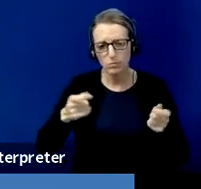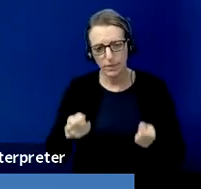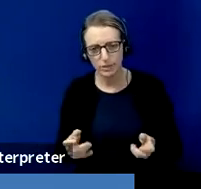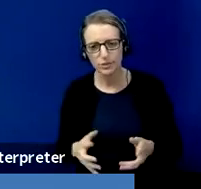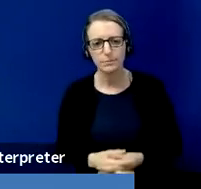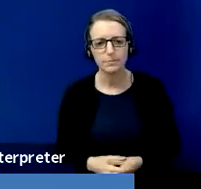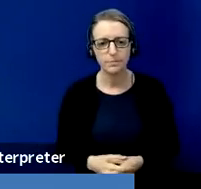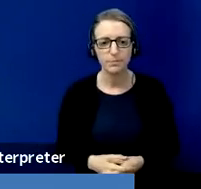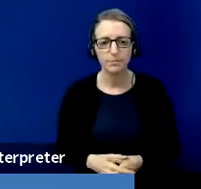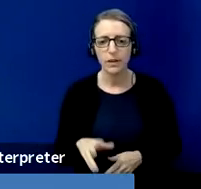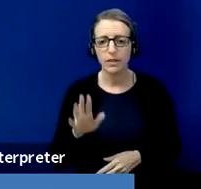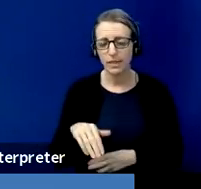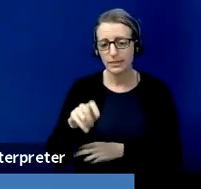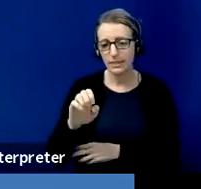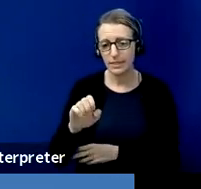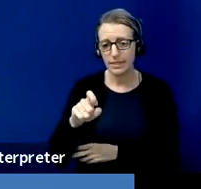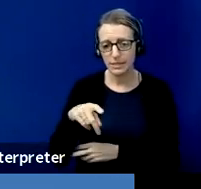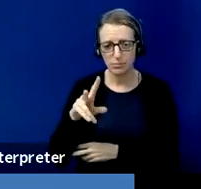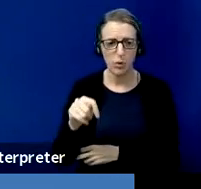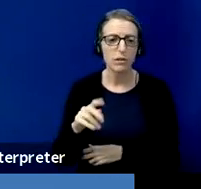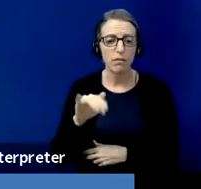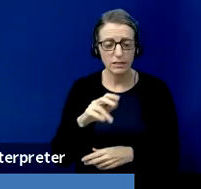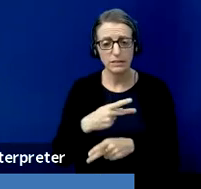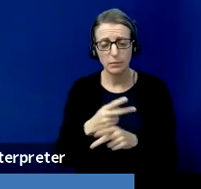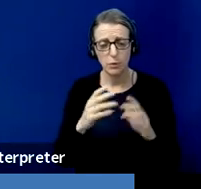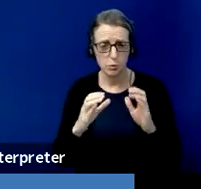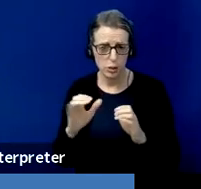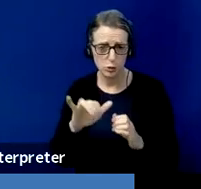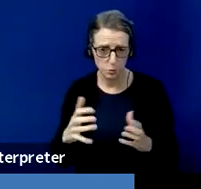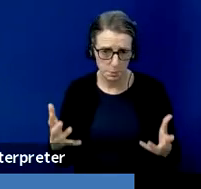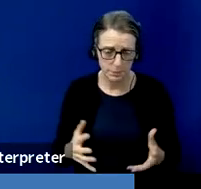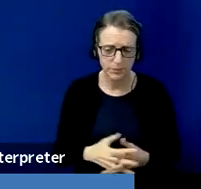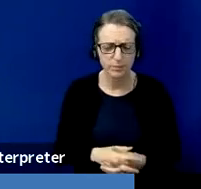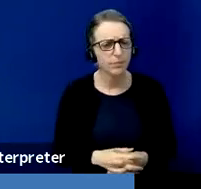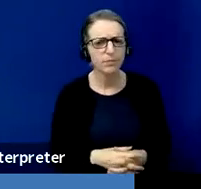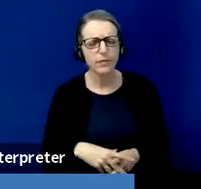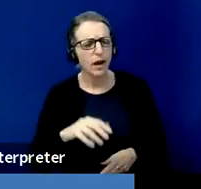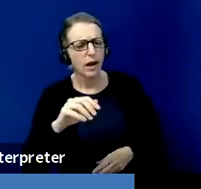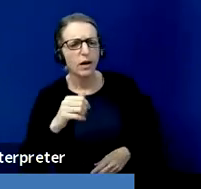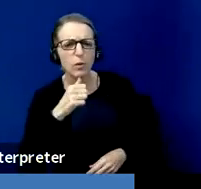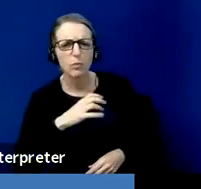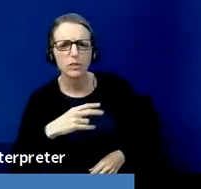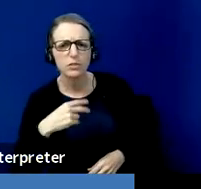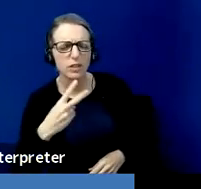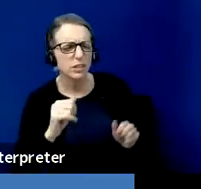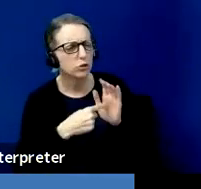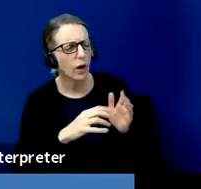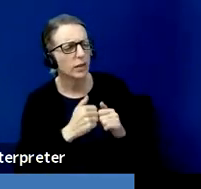Okay, so that's exporting, which can be a form of communication as well. Andrew, can you show how you got that report one more time? Yeah, so